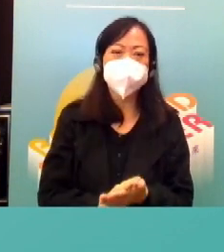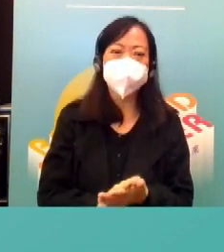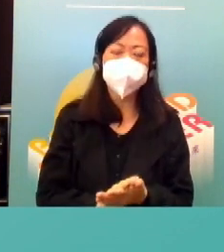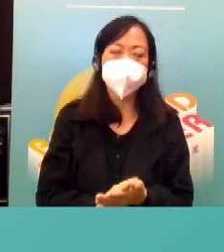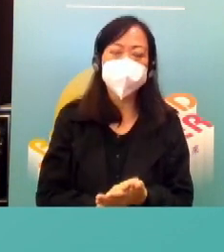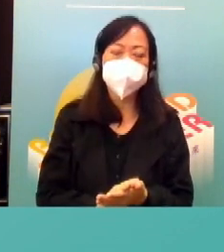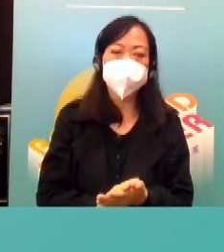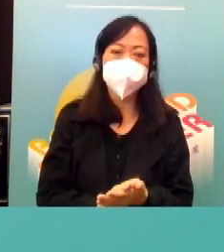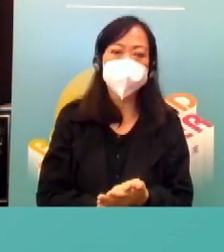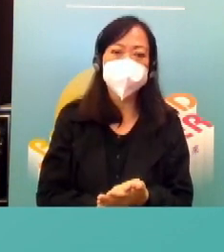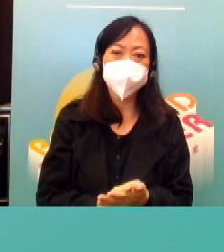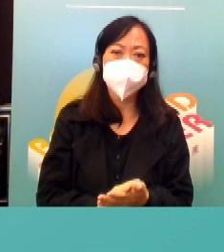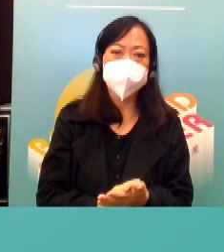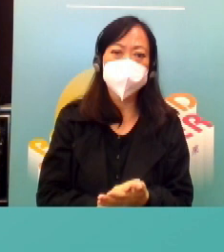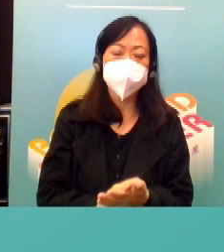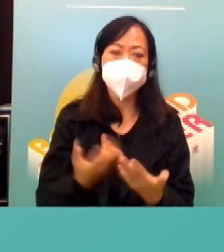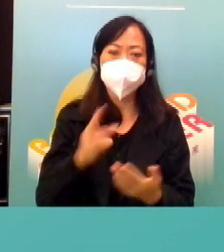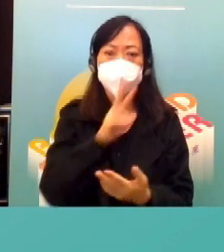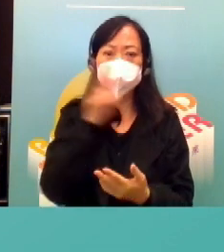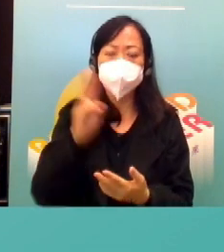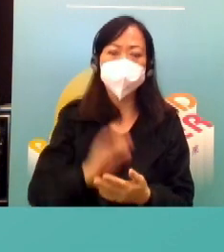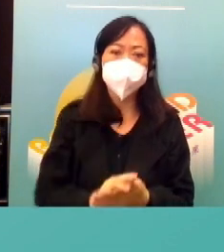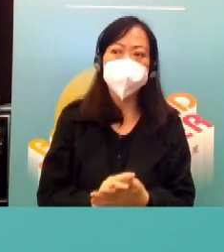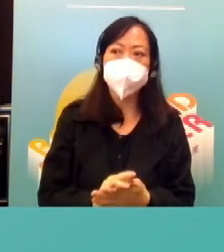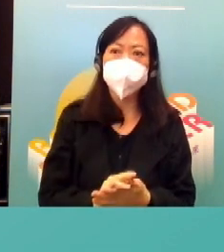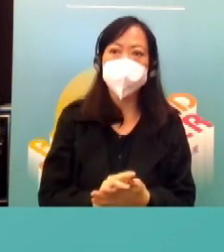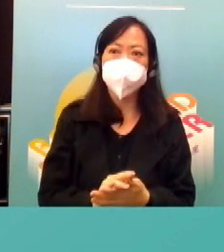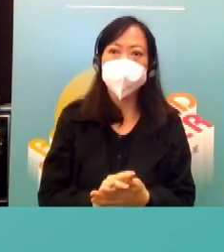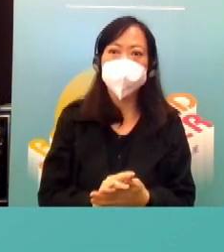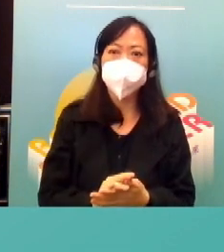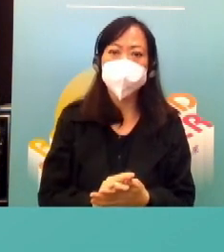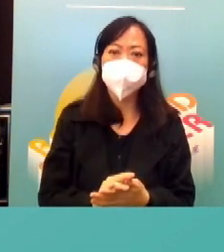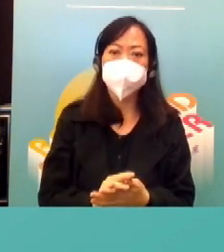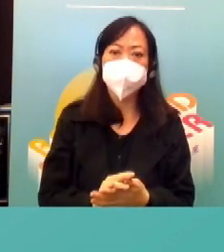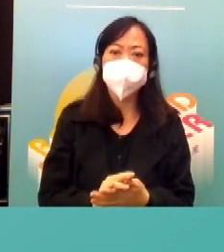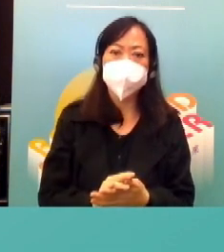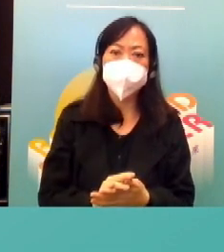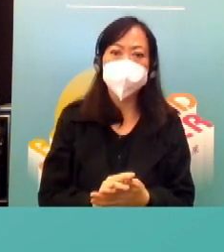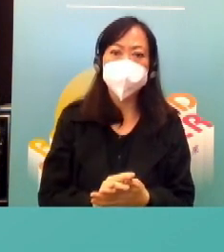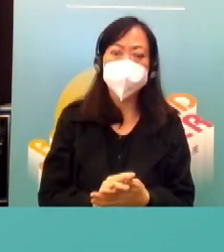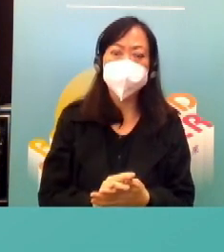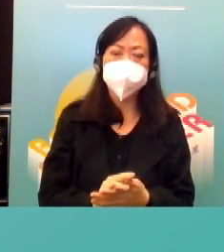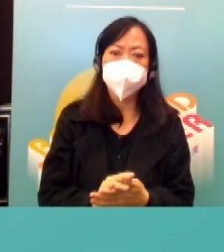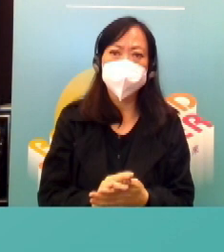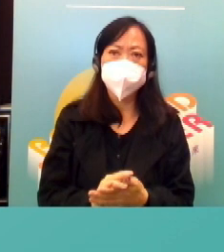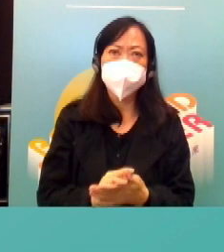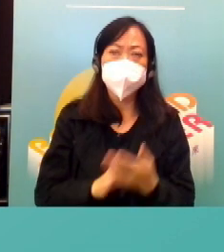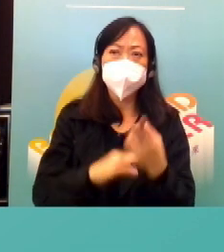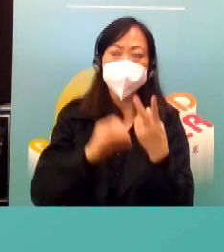above 4%. We are achieving in 2017, so we still have a long way to go. If you actually look beyond